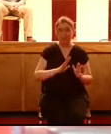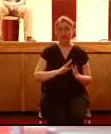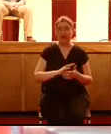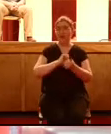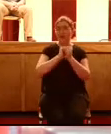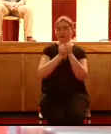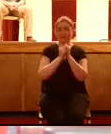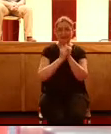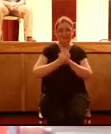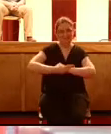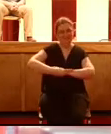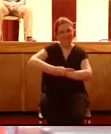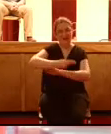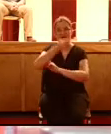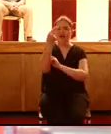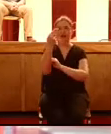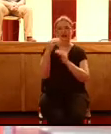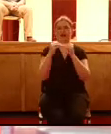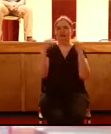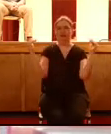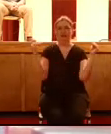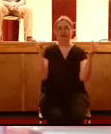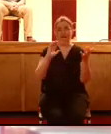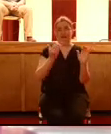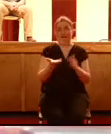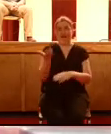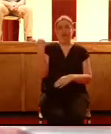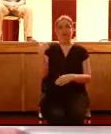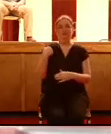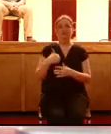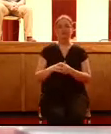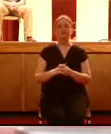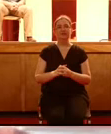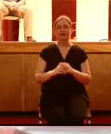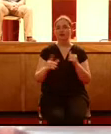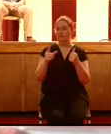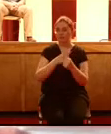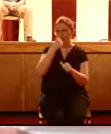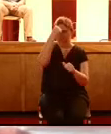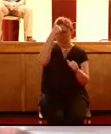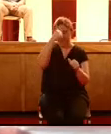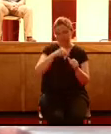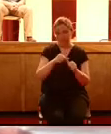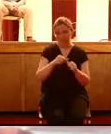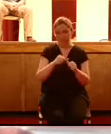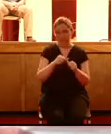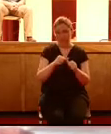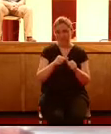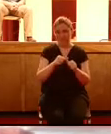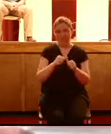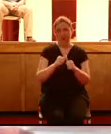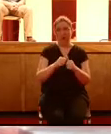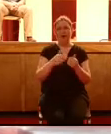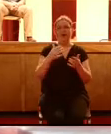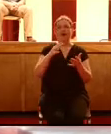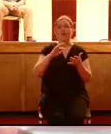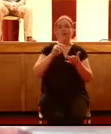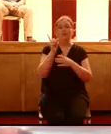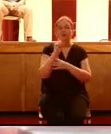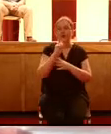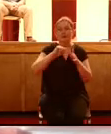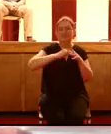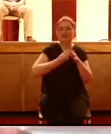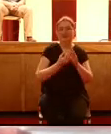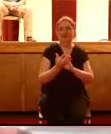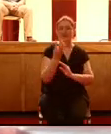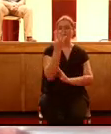years. I look forward to sharing their success tonight with you, but first we must remember the point from which we started 4 years ago. In the fall